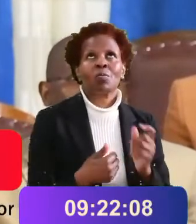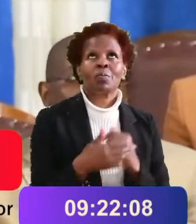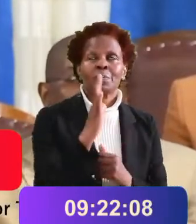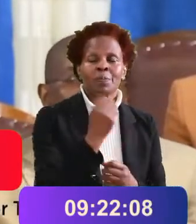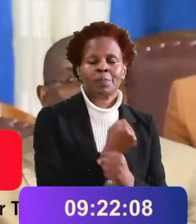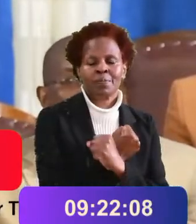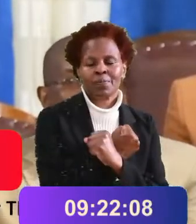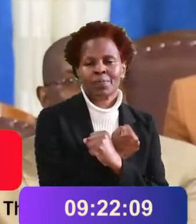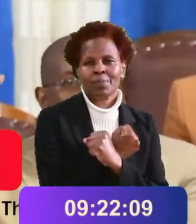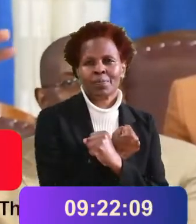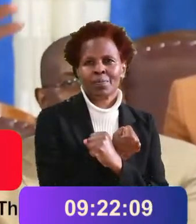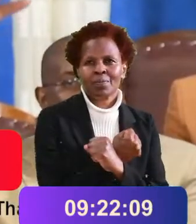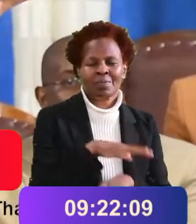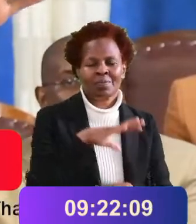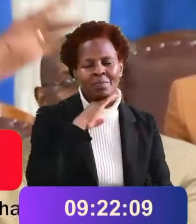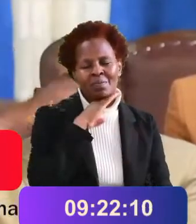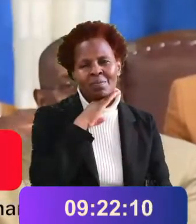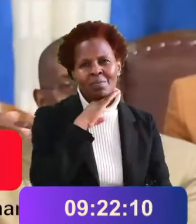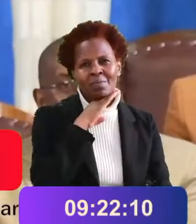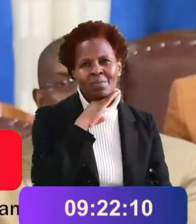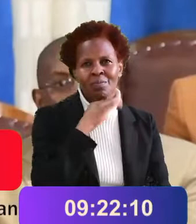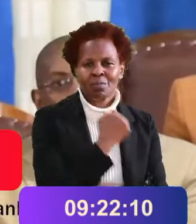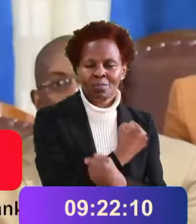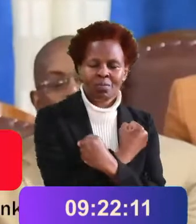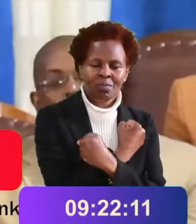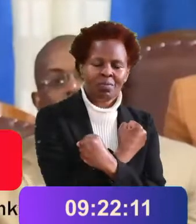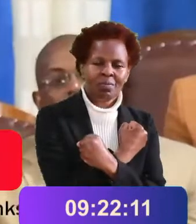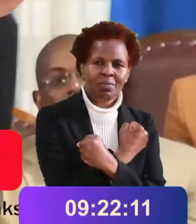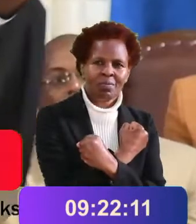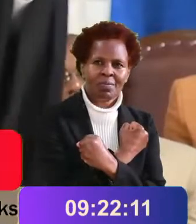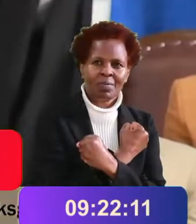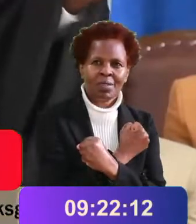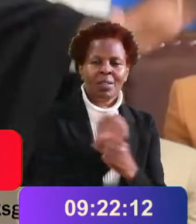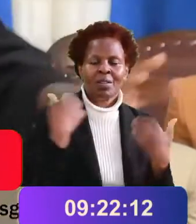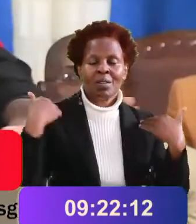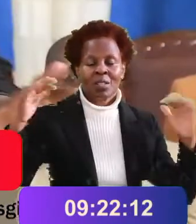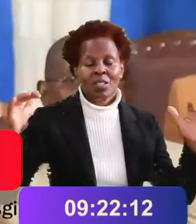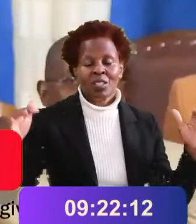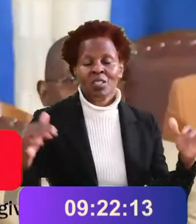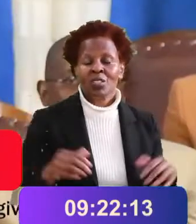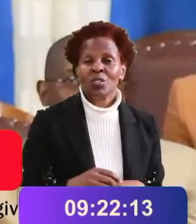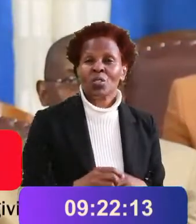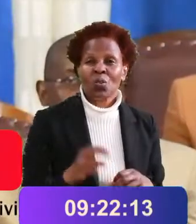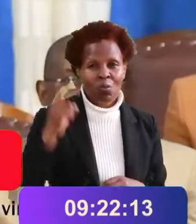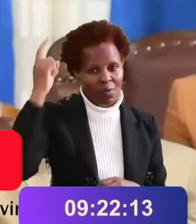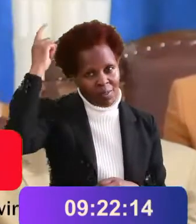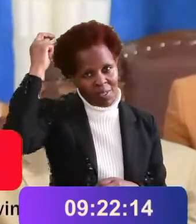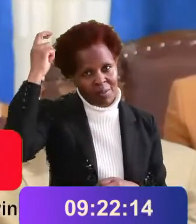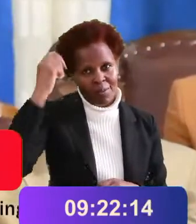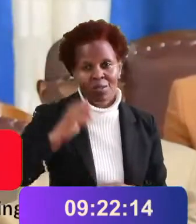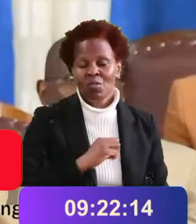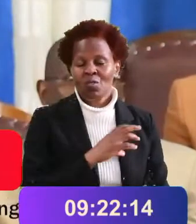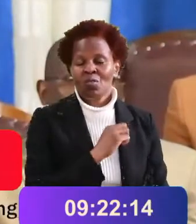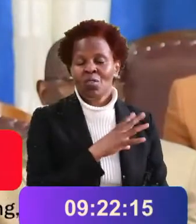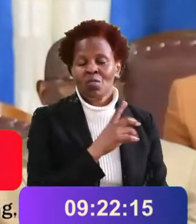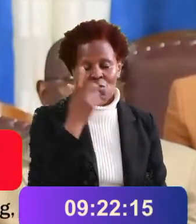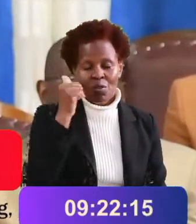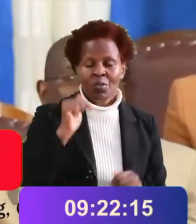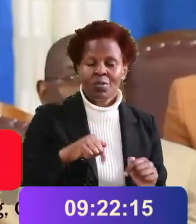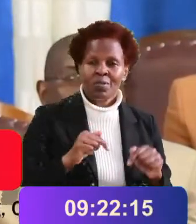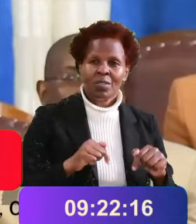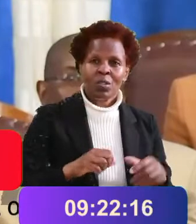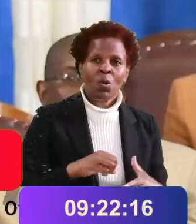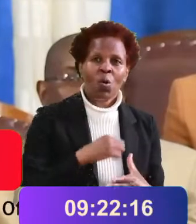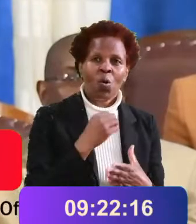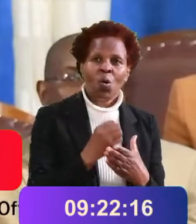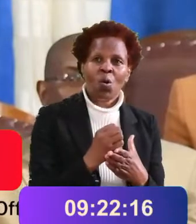love. Neither death nor life, neither angels nor demons, neither our fears for today nor